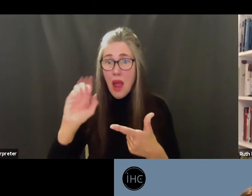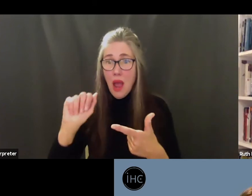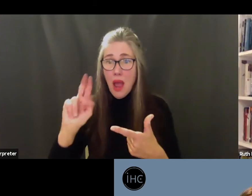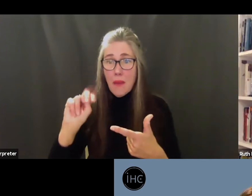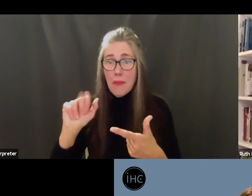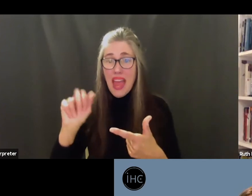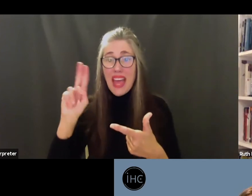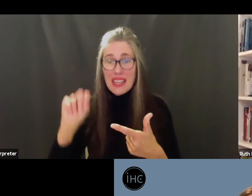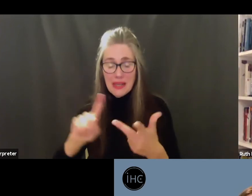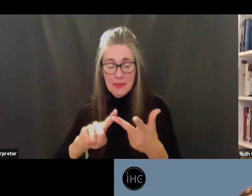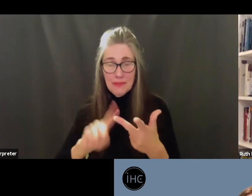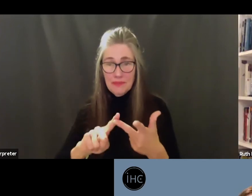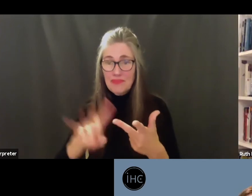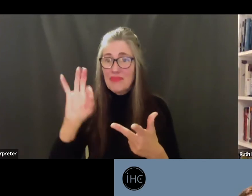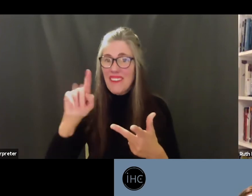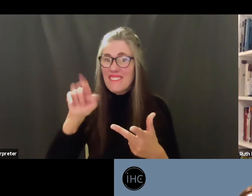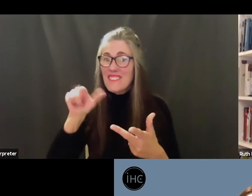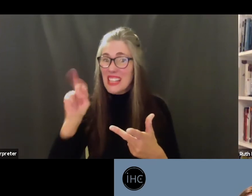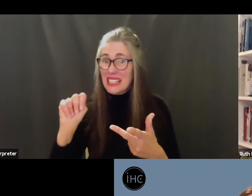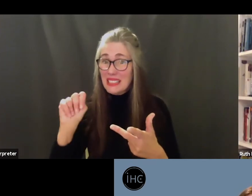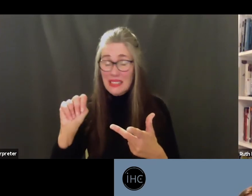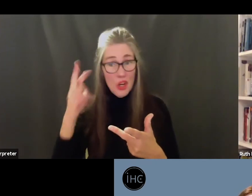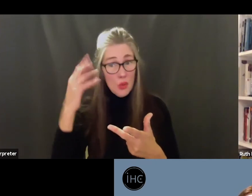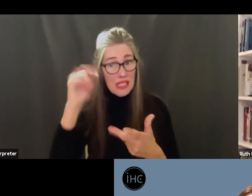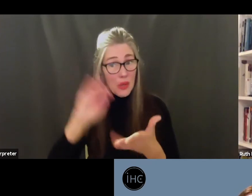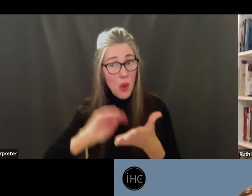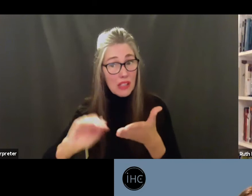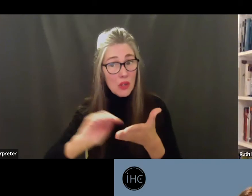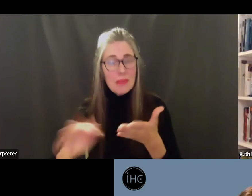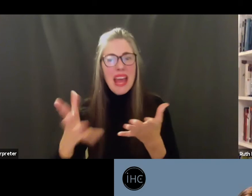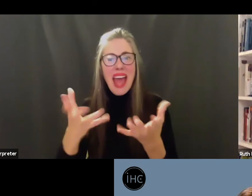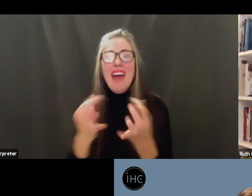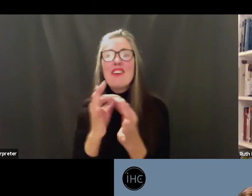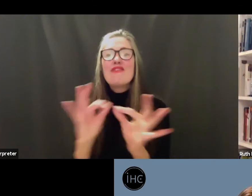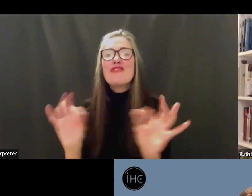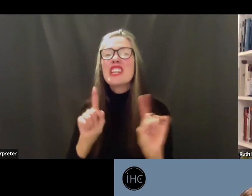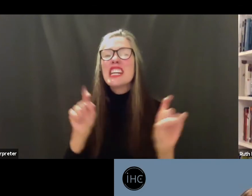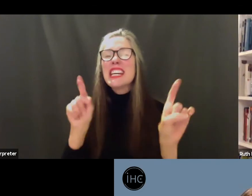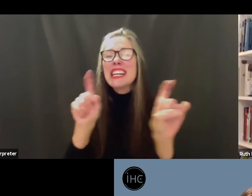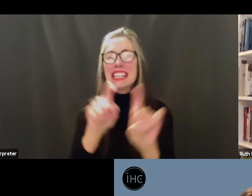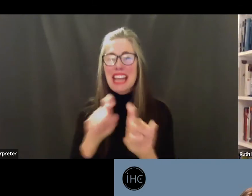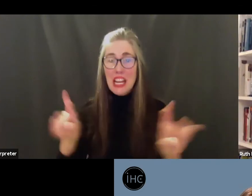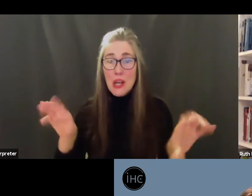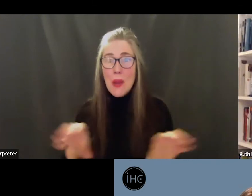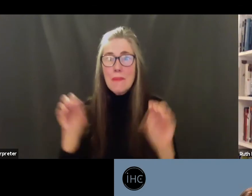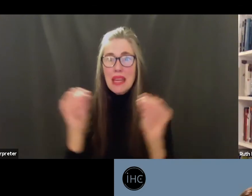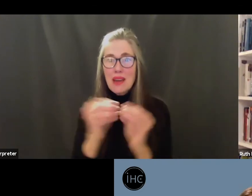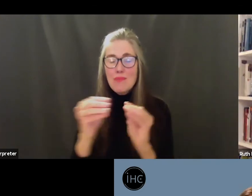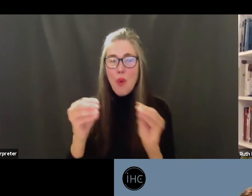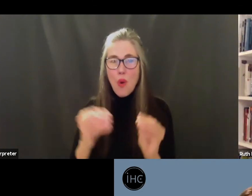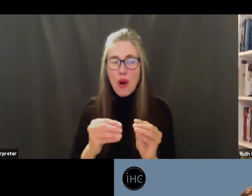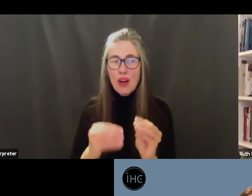to commit more crimes for you. And he's got now a big crew of people who are indebted to him. So